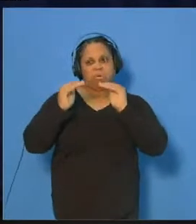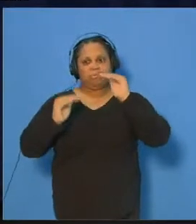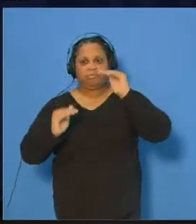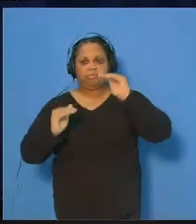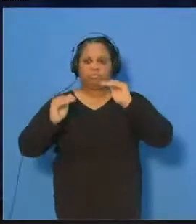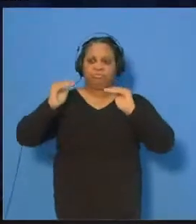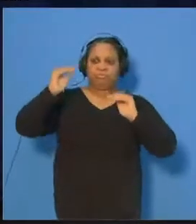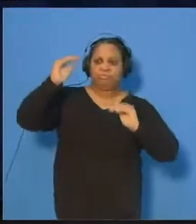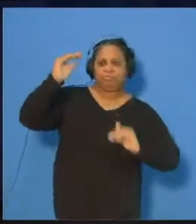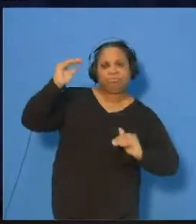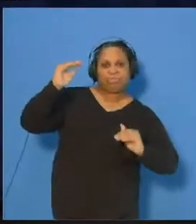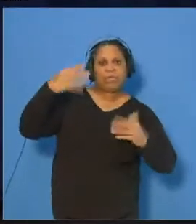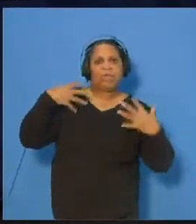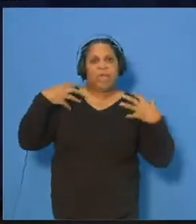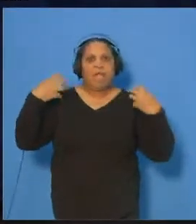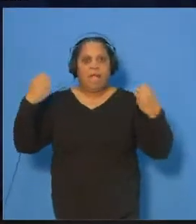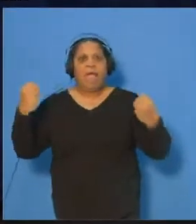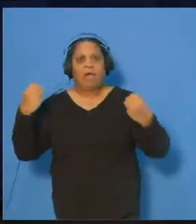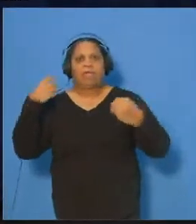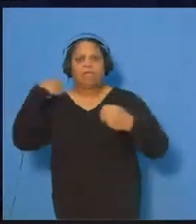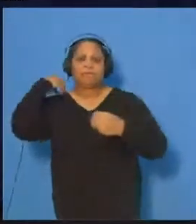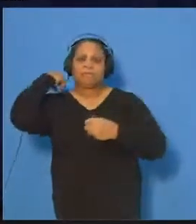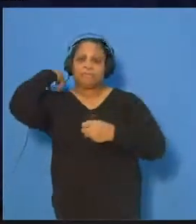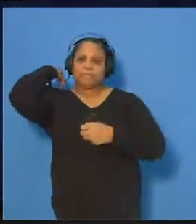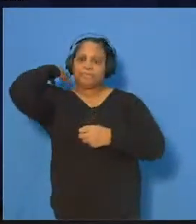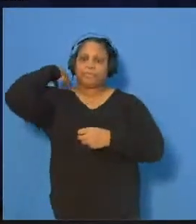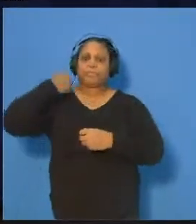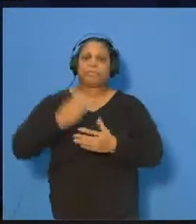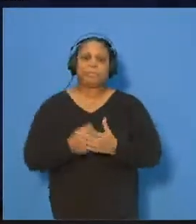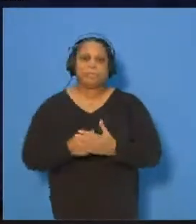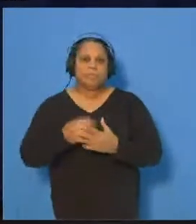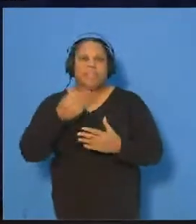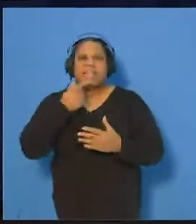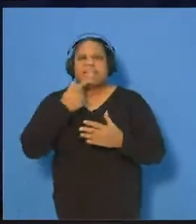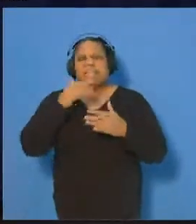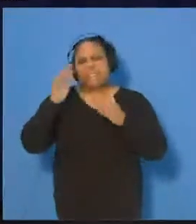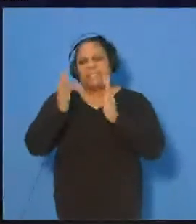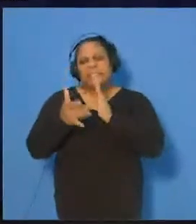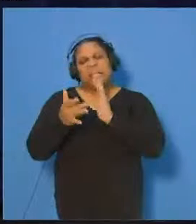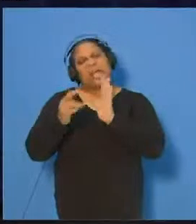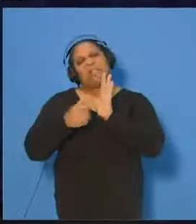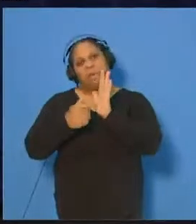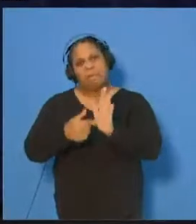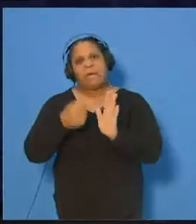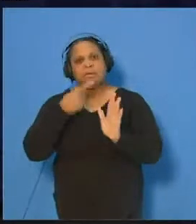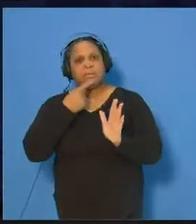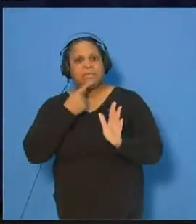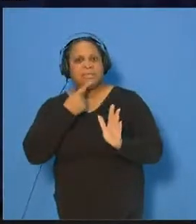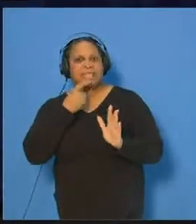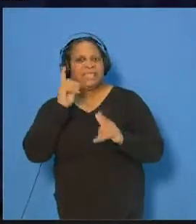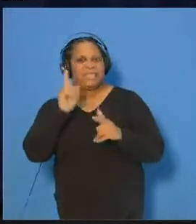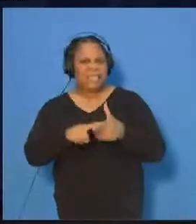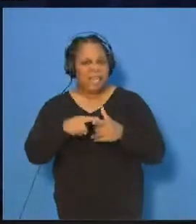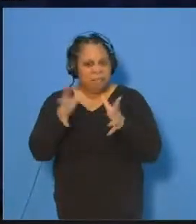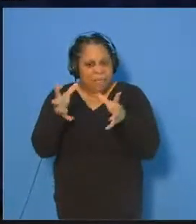benefits. The Bermuda model on Friday suggests the virus can't be eliminated, but rather it must be carefully managed. Is